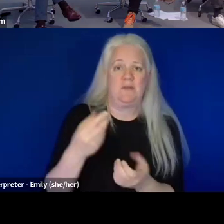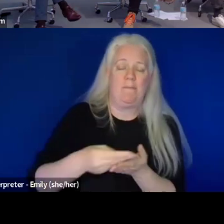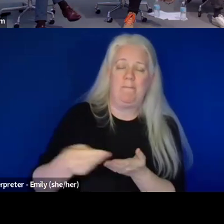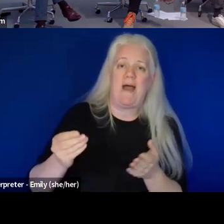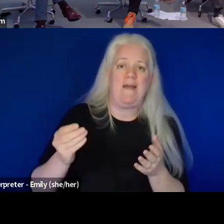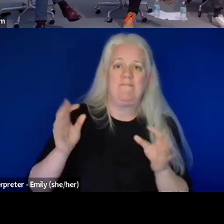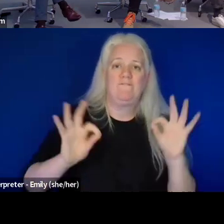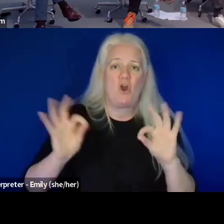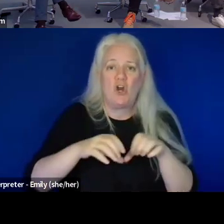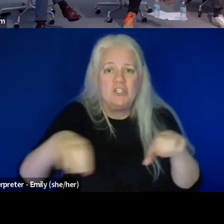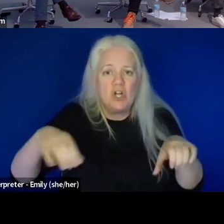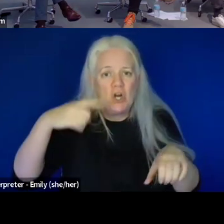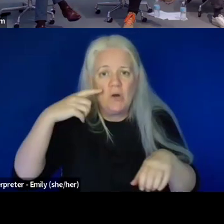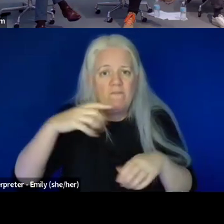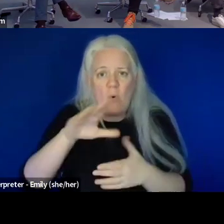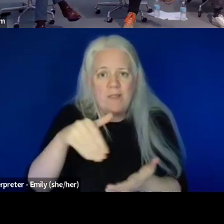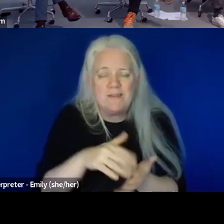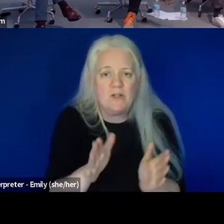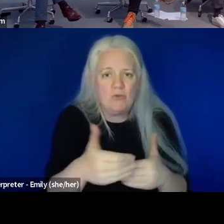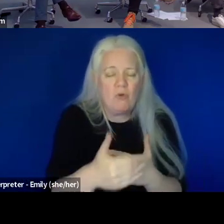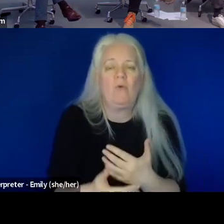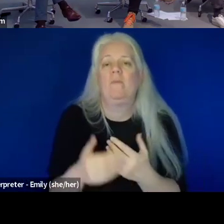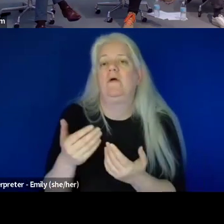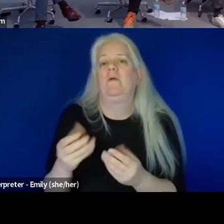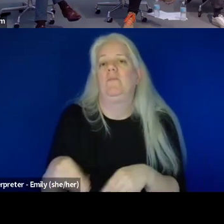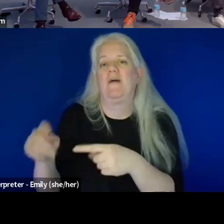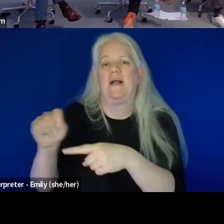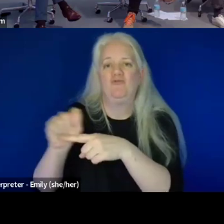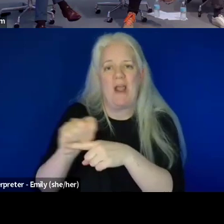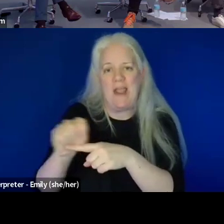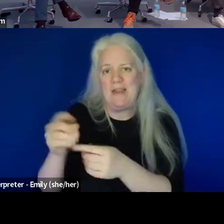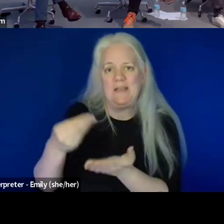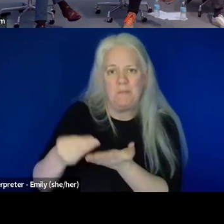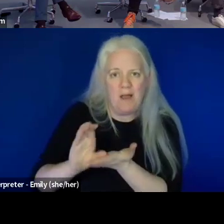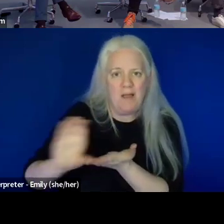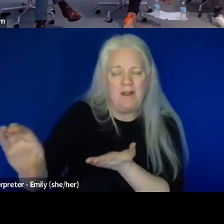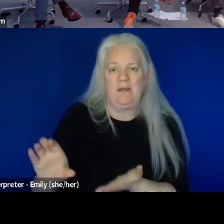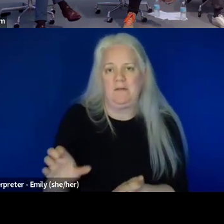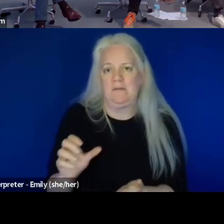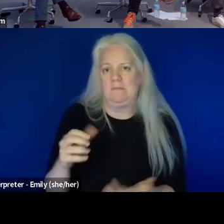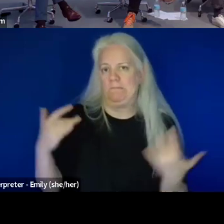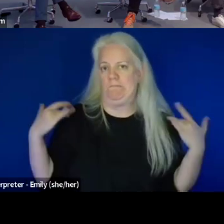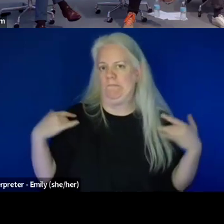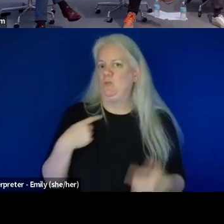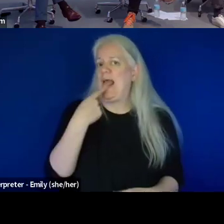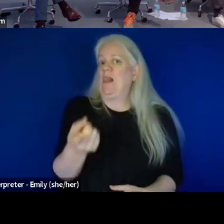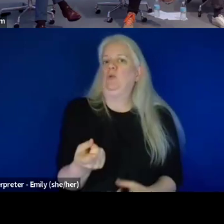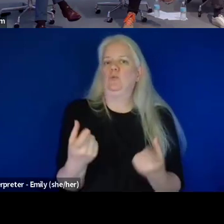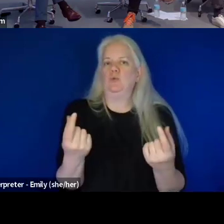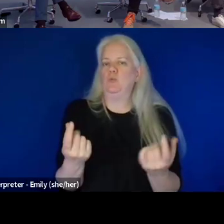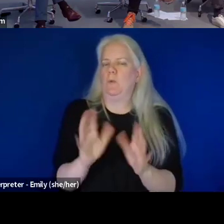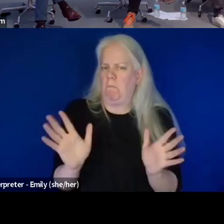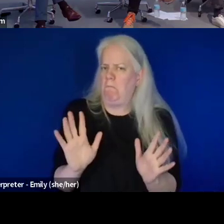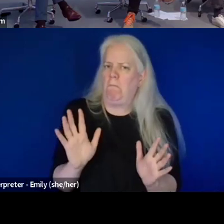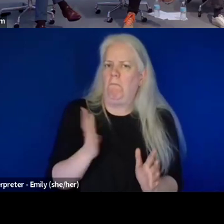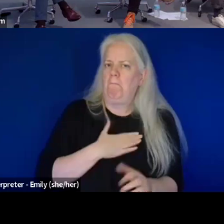for the center to like funding trainings to funding. Really, I'm always like, it's not my job to tell you what to do. It's my job just to give you some money